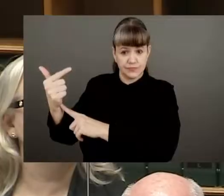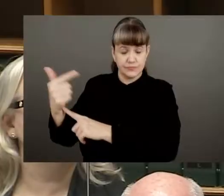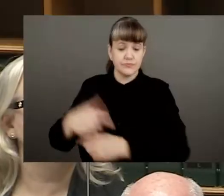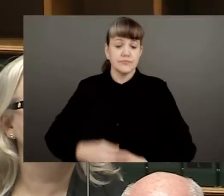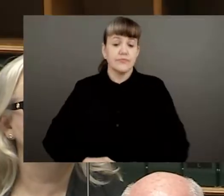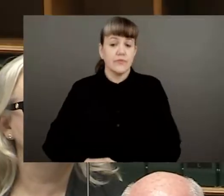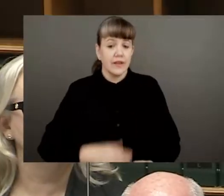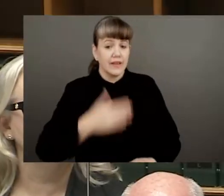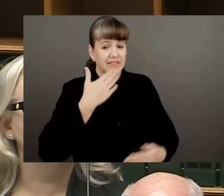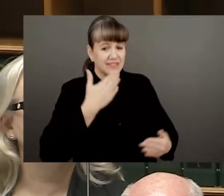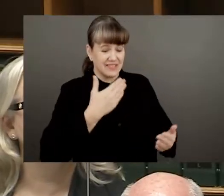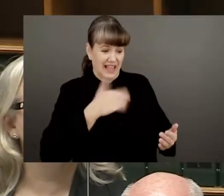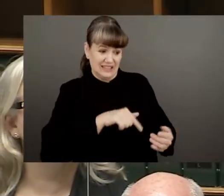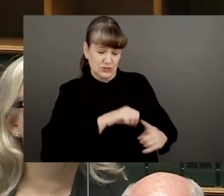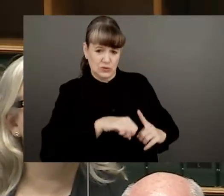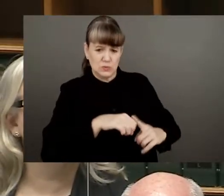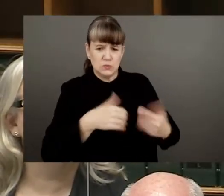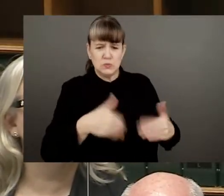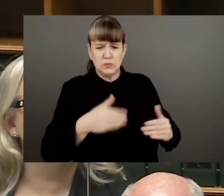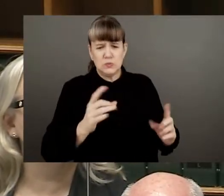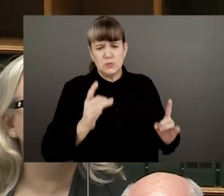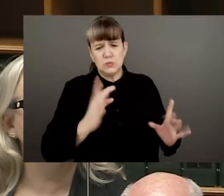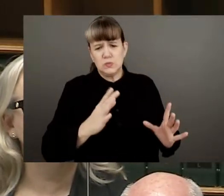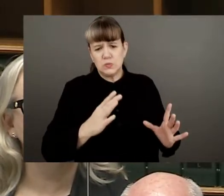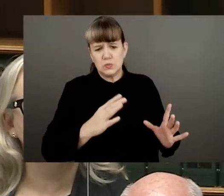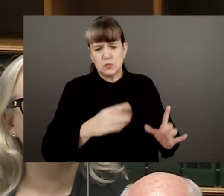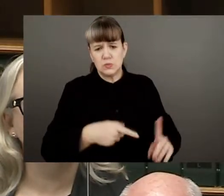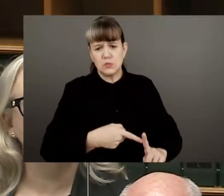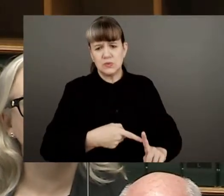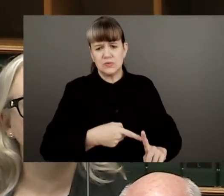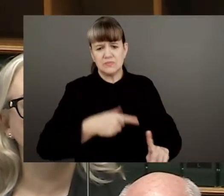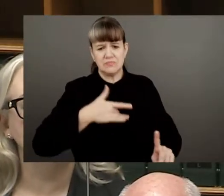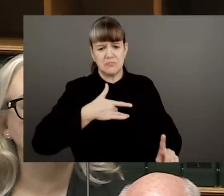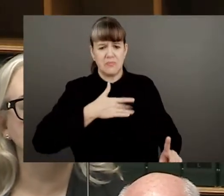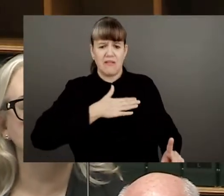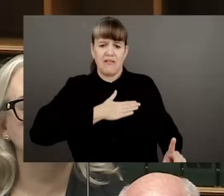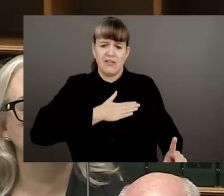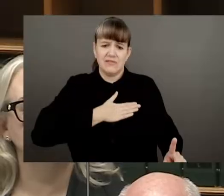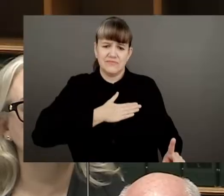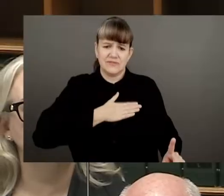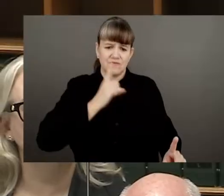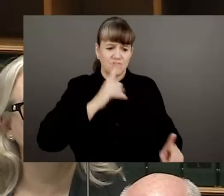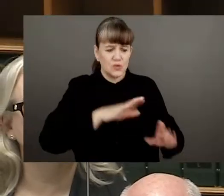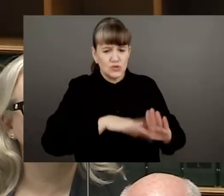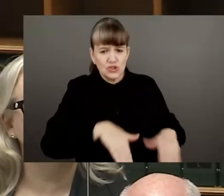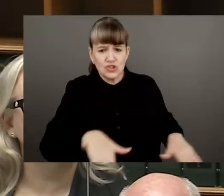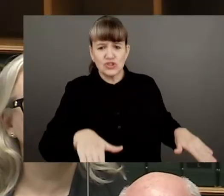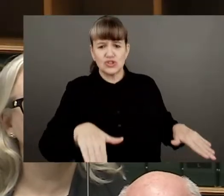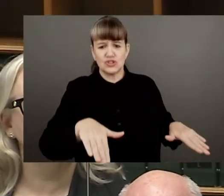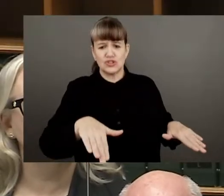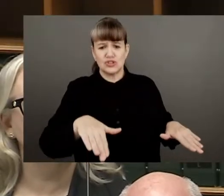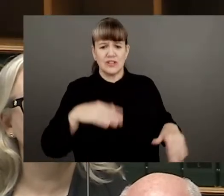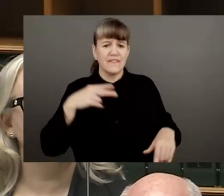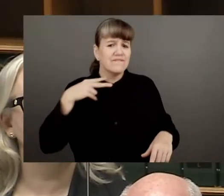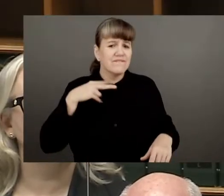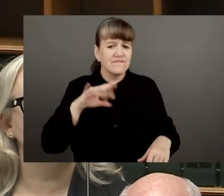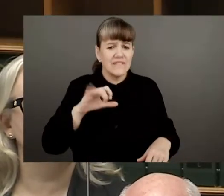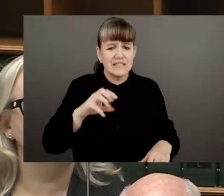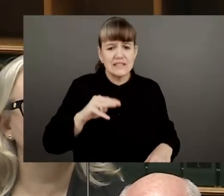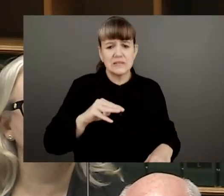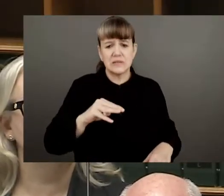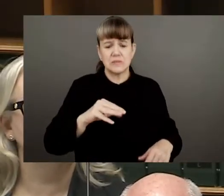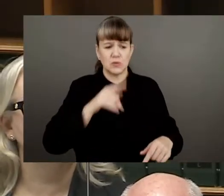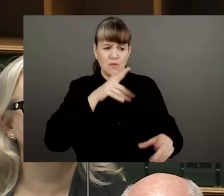and those children that were involved in that incident. Mr. Speaker, we won't stop until every community across